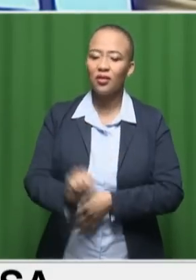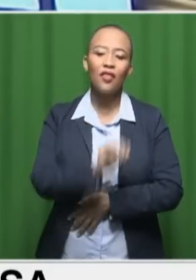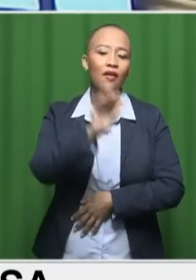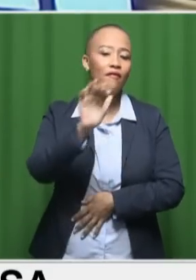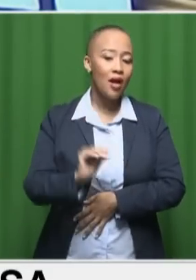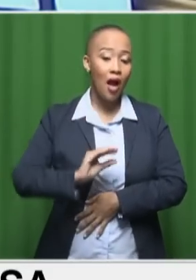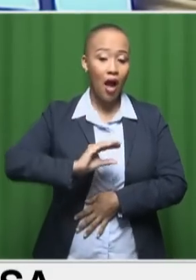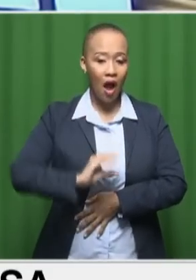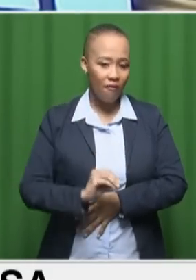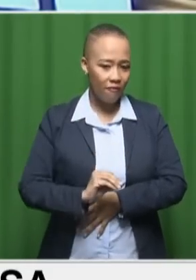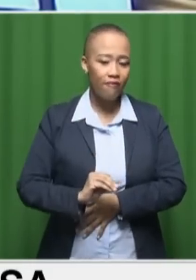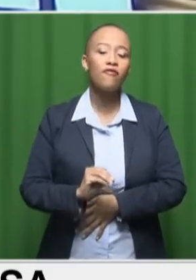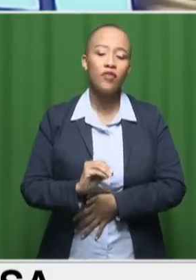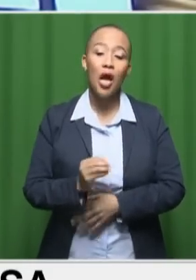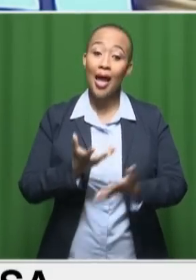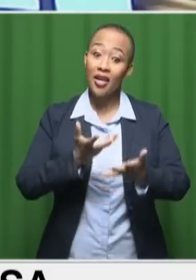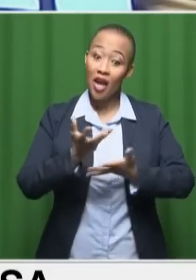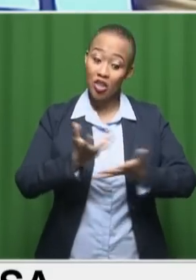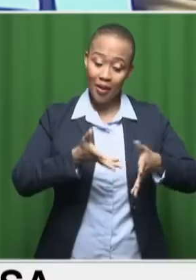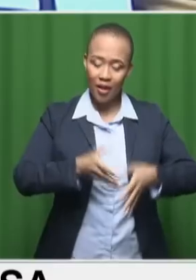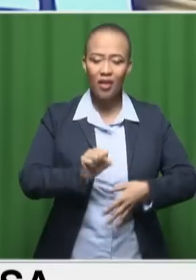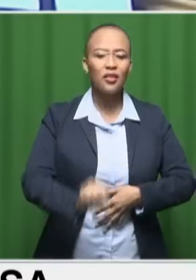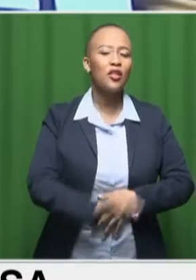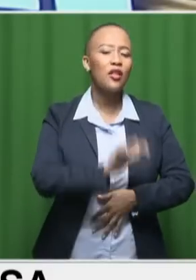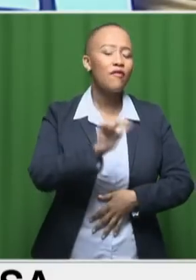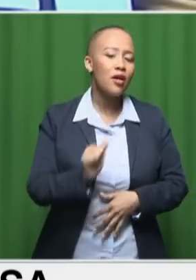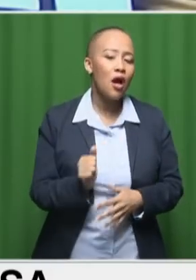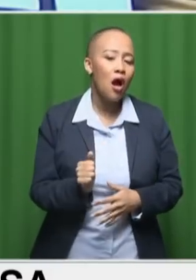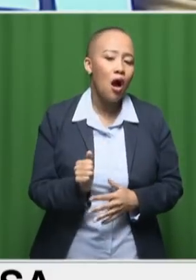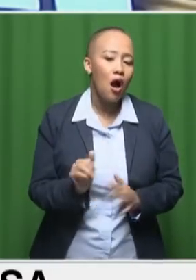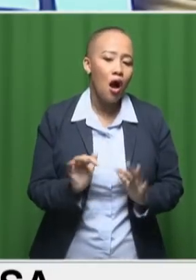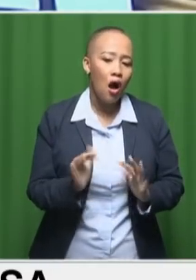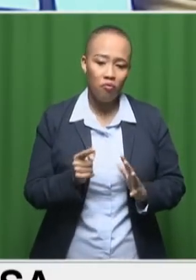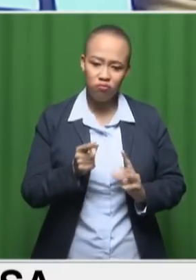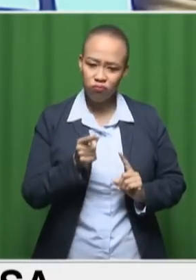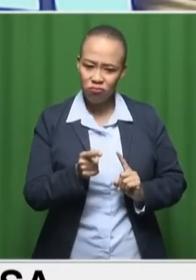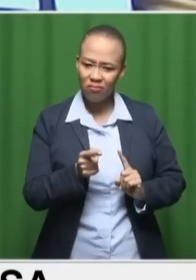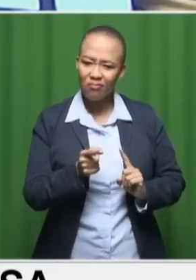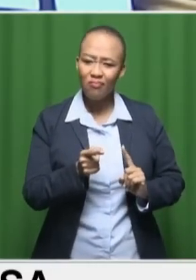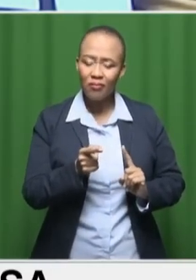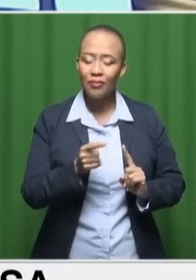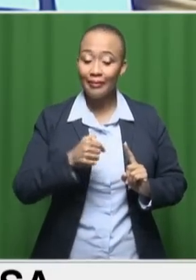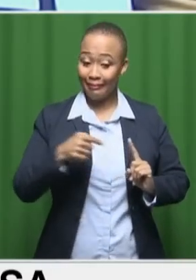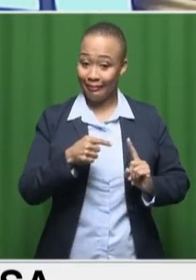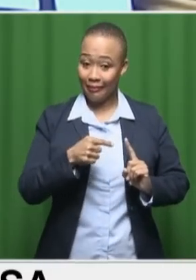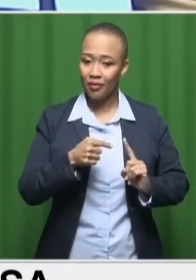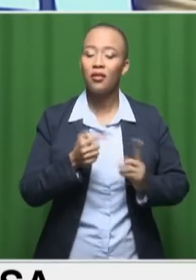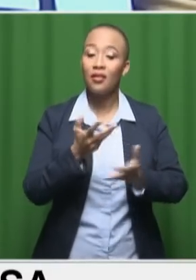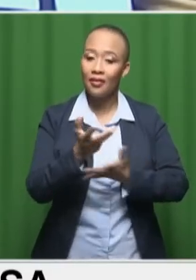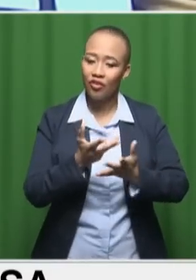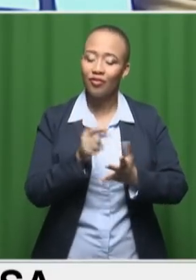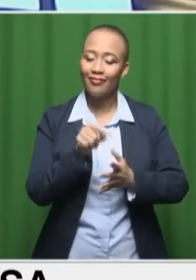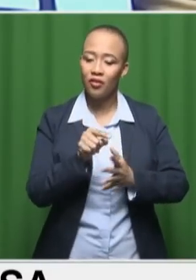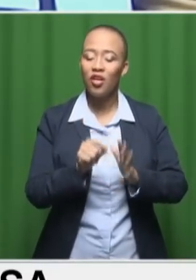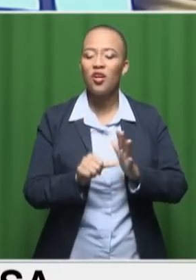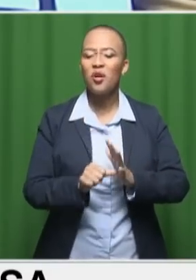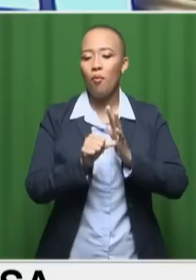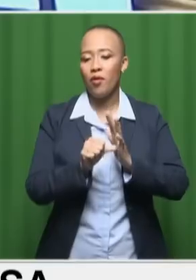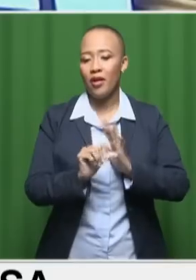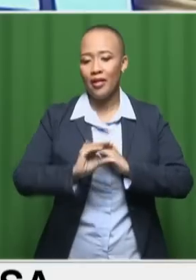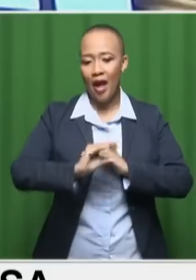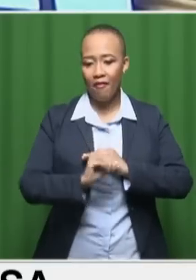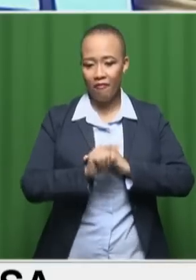about? I think that really shows a lot about in terms of what South Africa would require to do. But it also shows